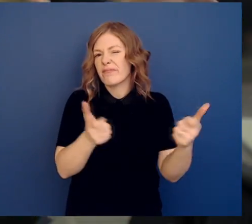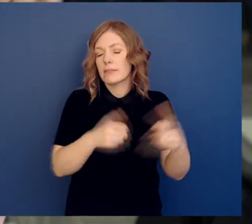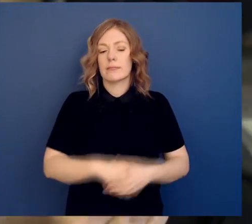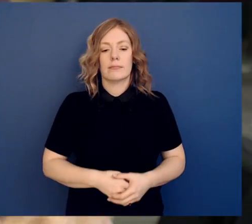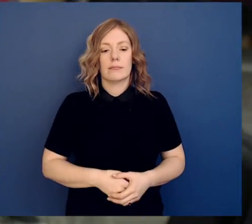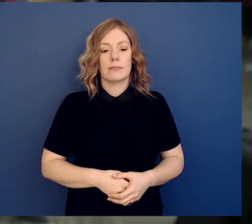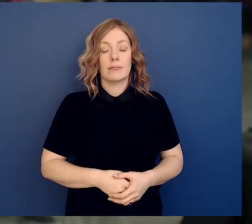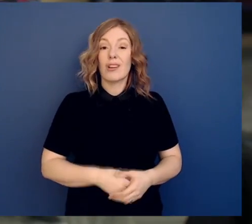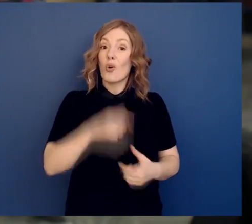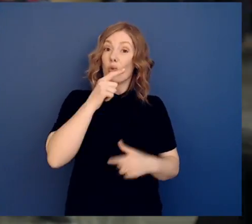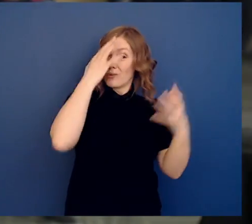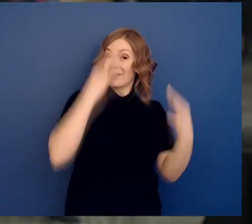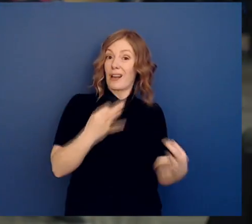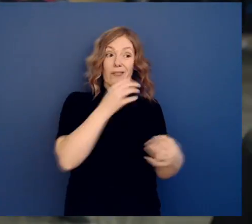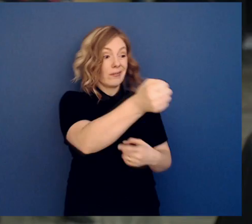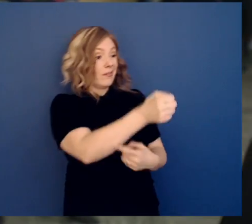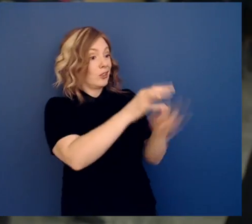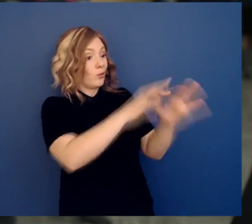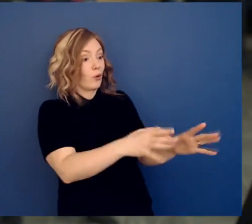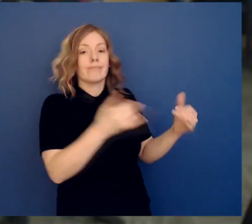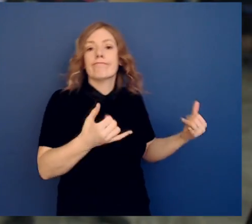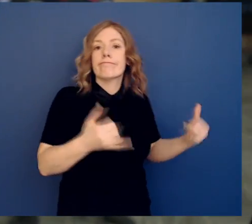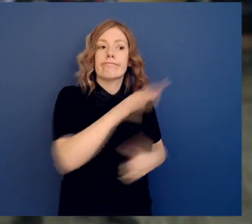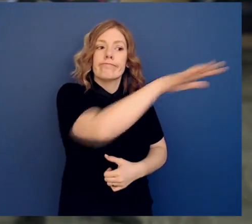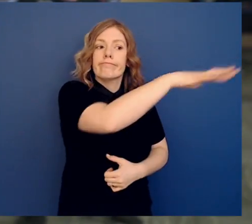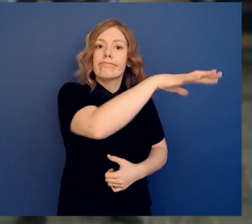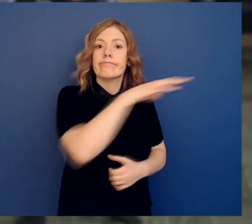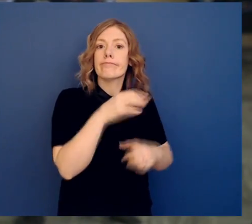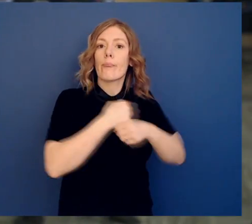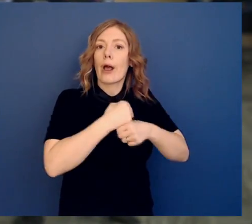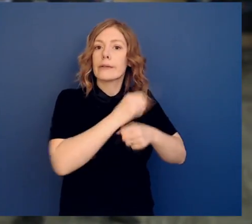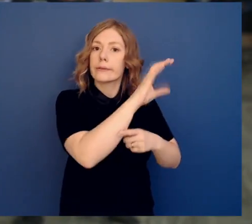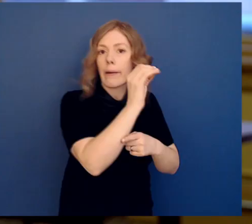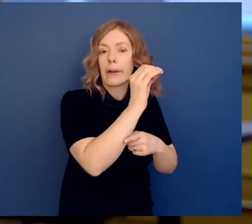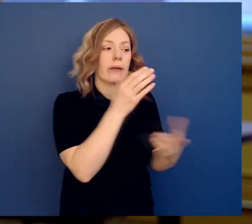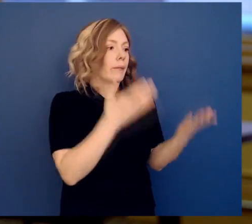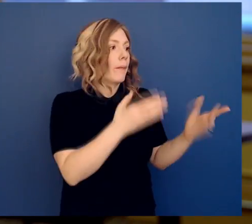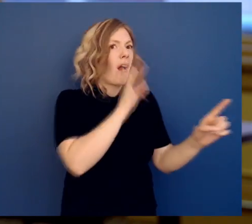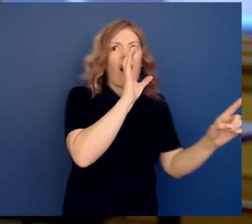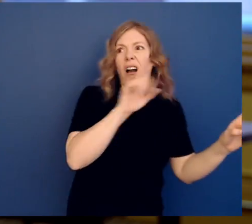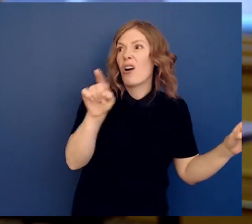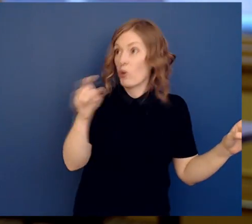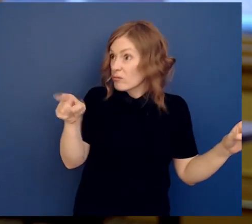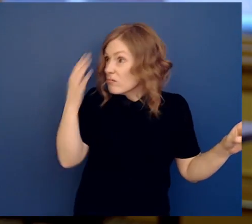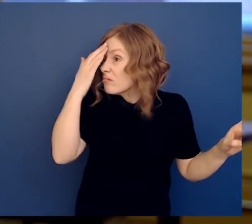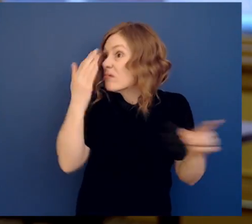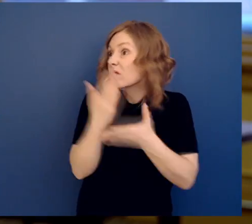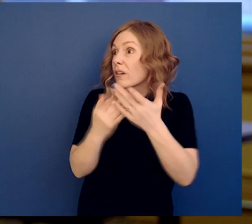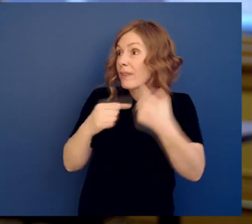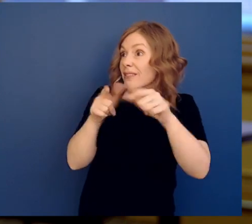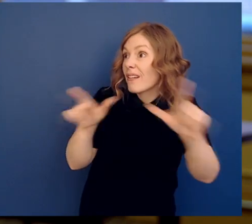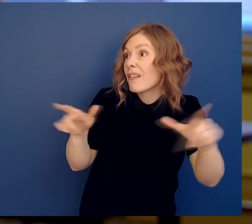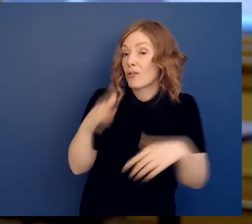that like standard of what they are getting used to. Like right now, it is just up to the discretion of production crews to find someone who says that